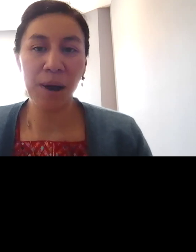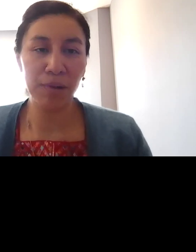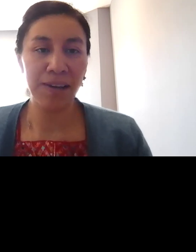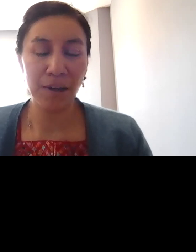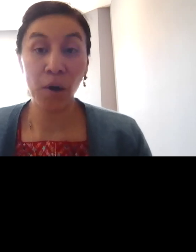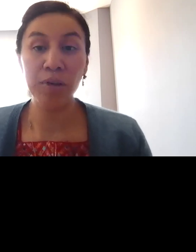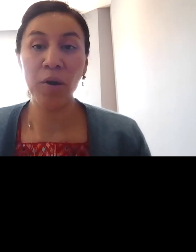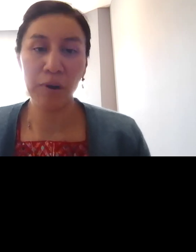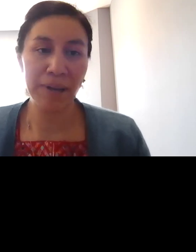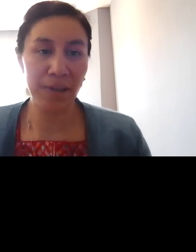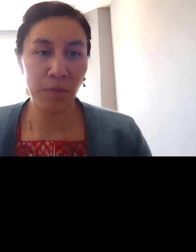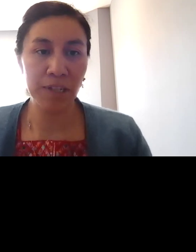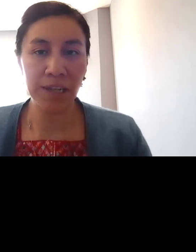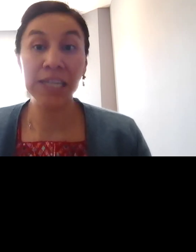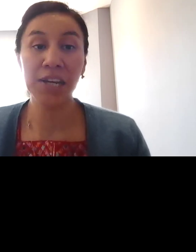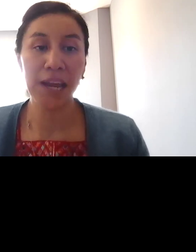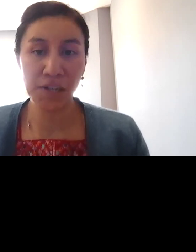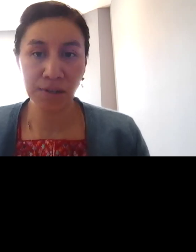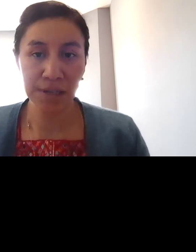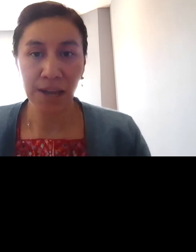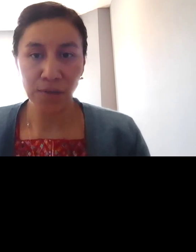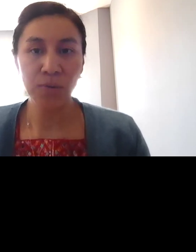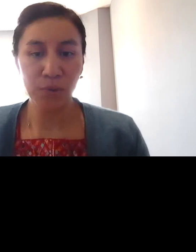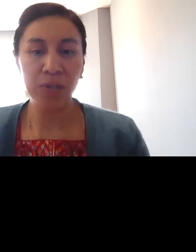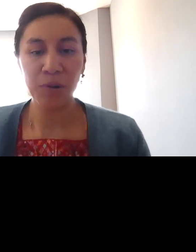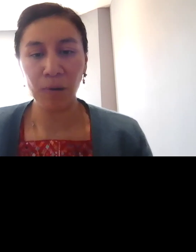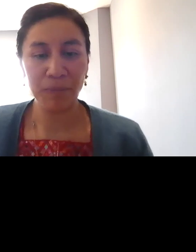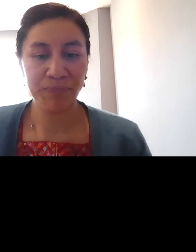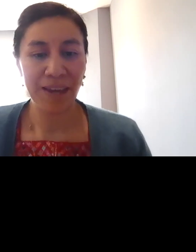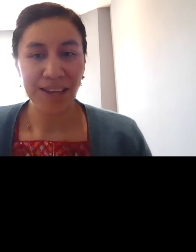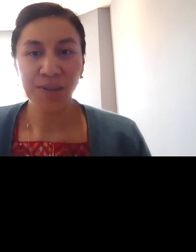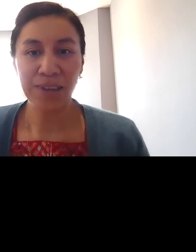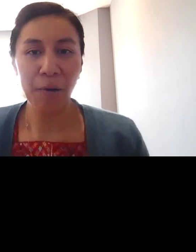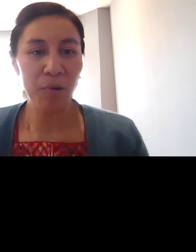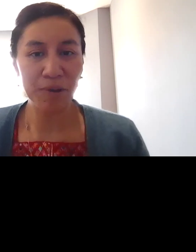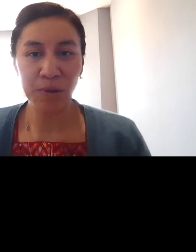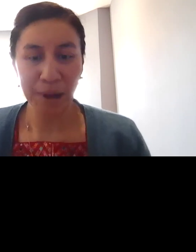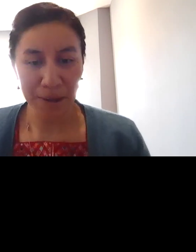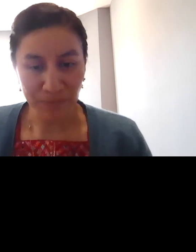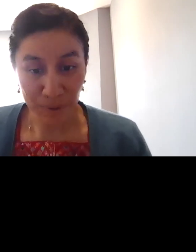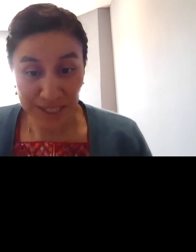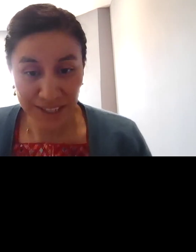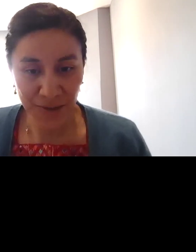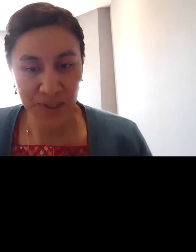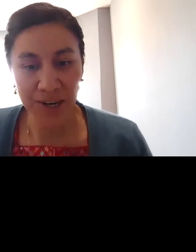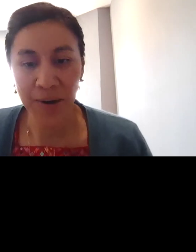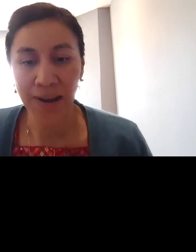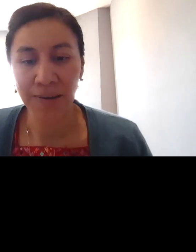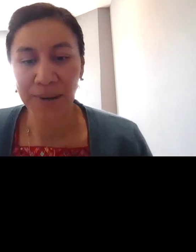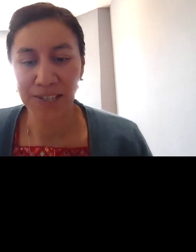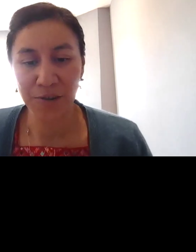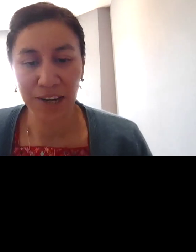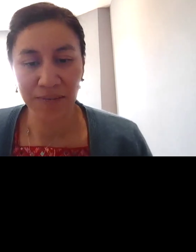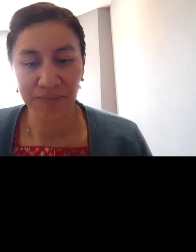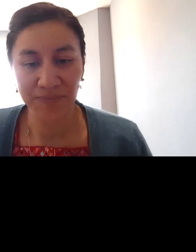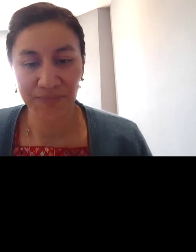research about communal government of the K'iche nations with you all. So now I'm going to proceed to share